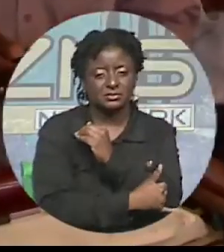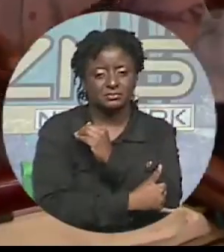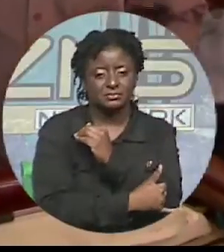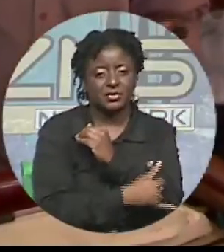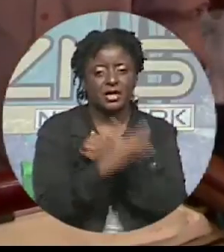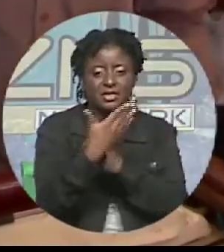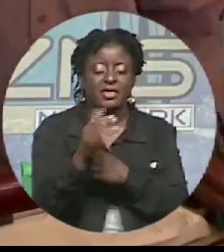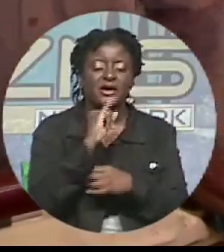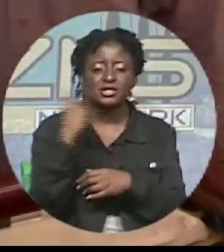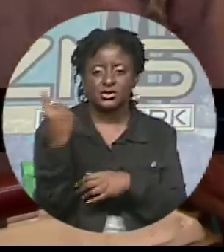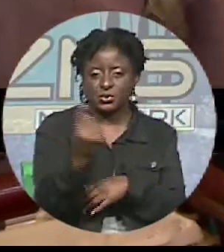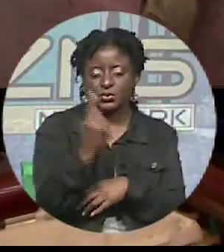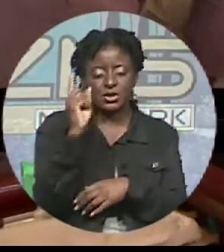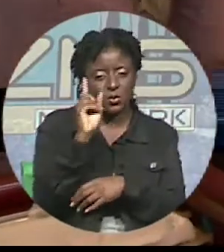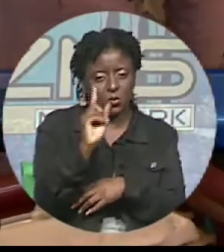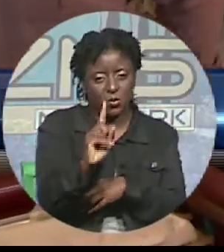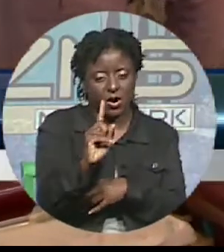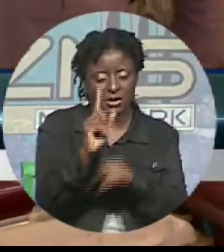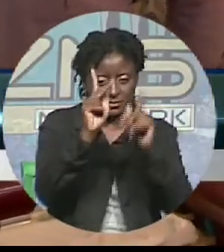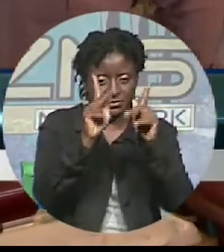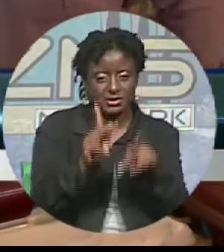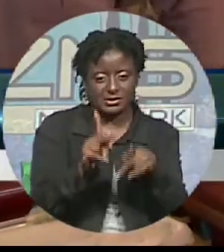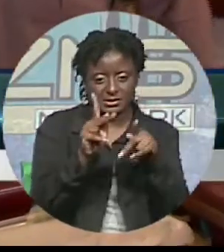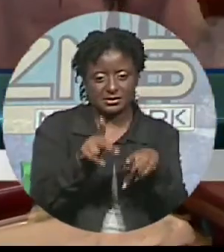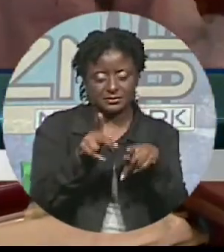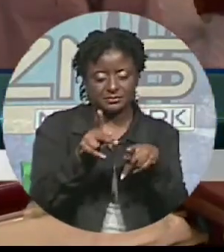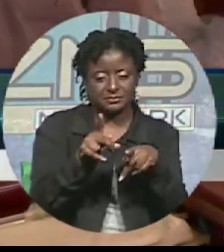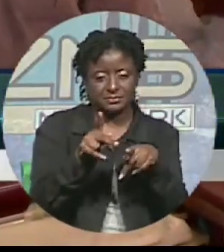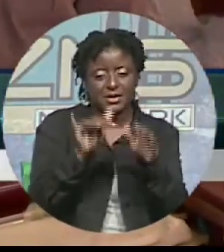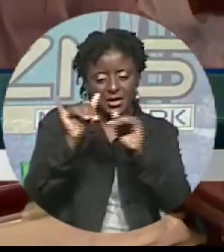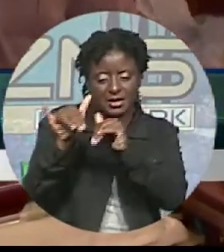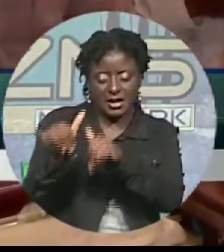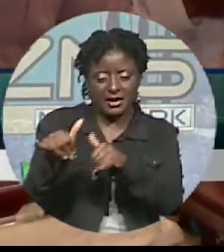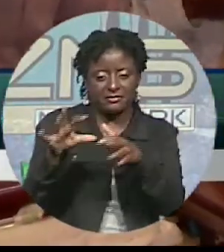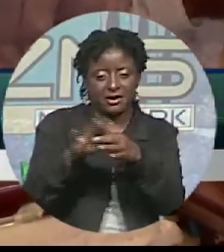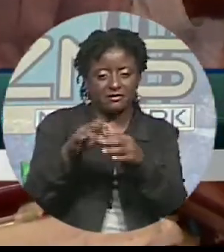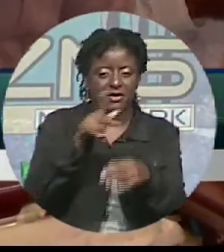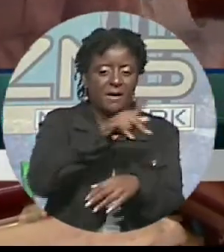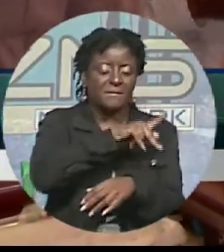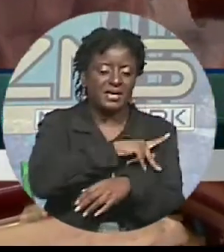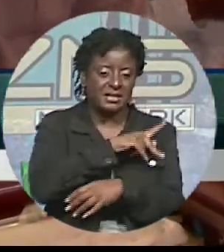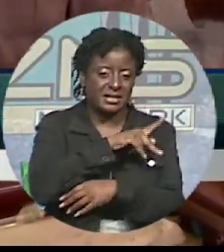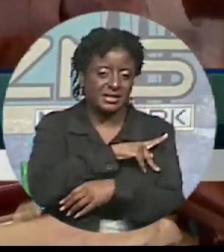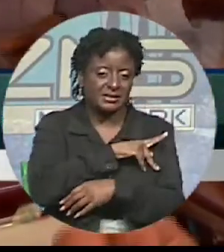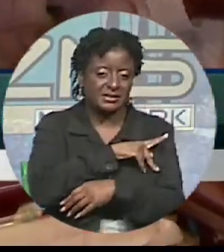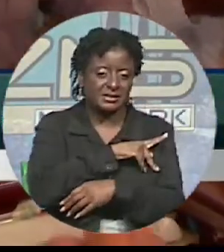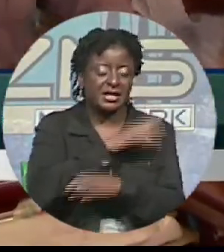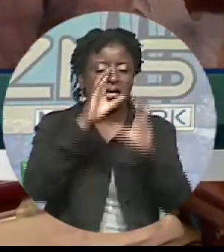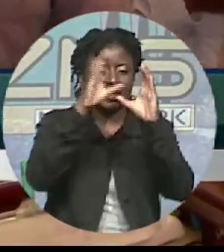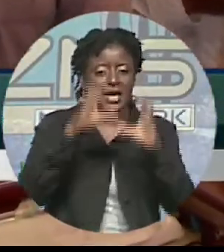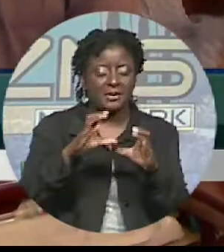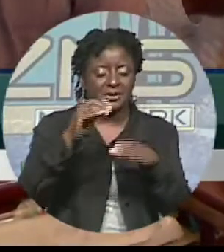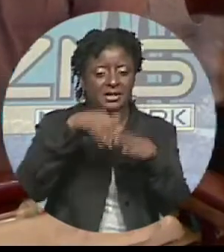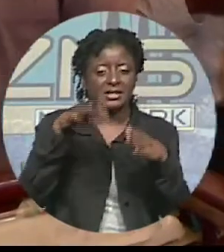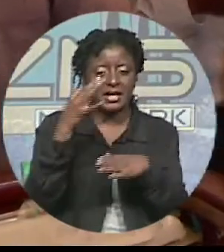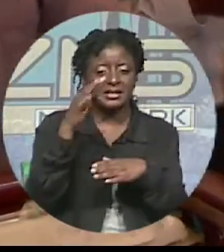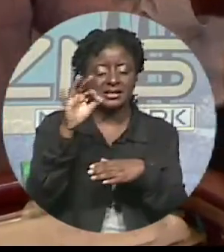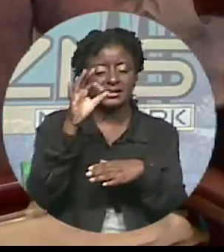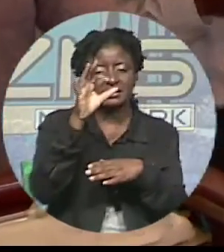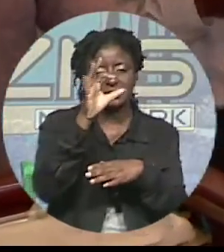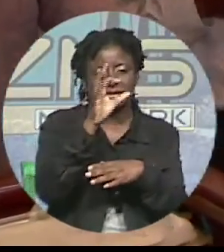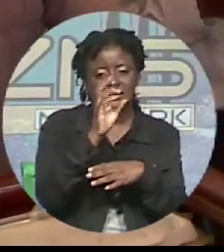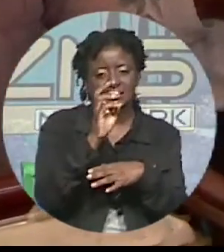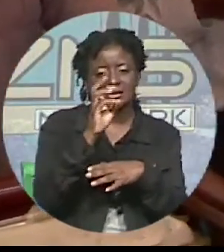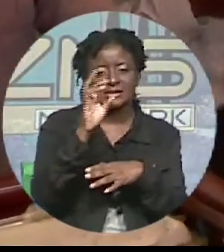There's only one left of that Pinling cabinet of 1967, the majority rule cabinet, A.D. Hanna. It